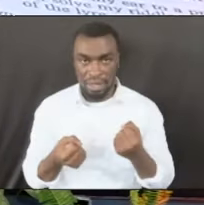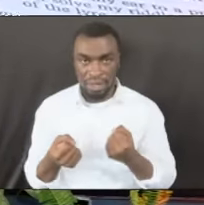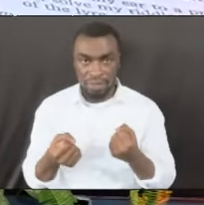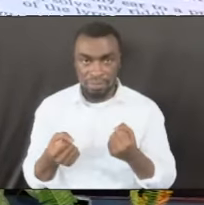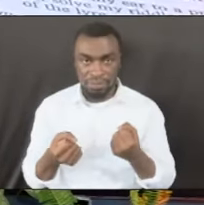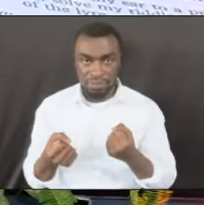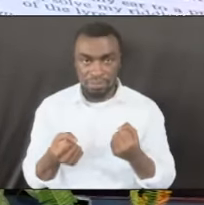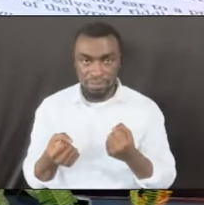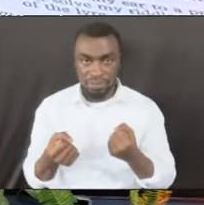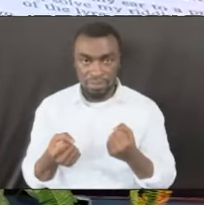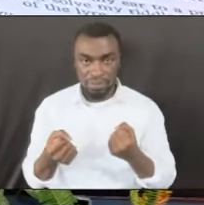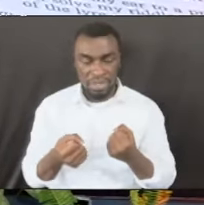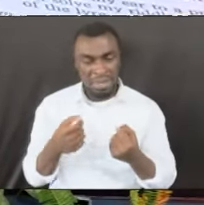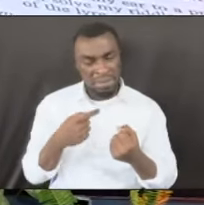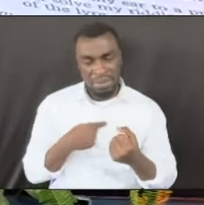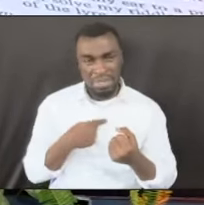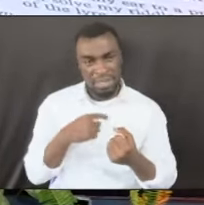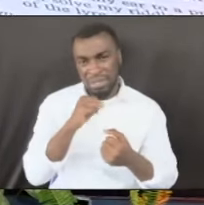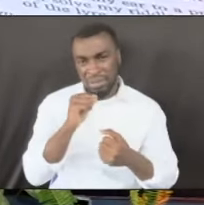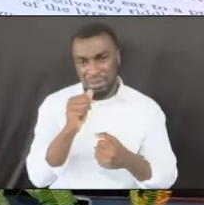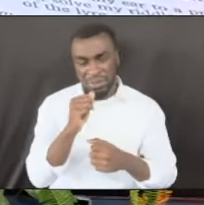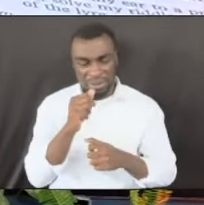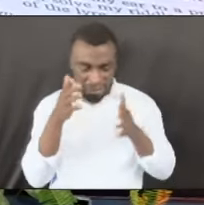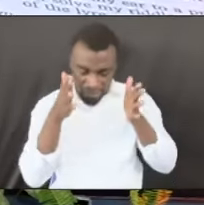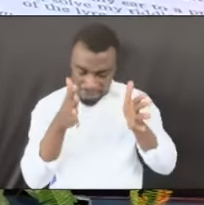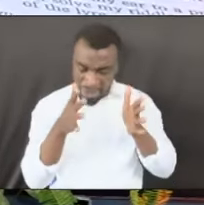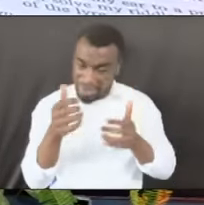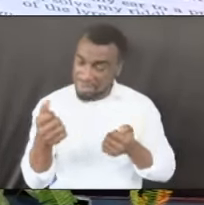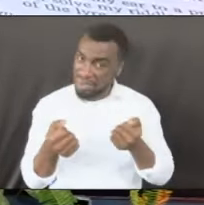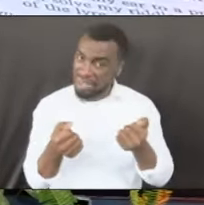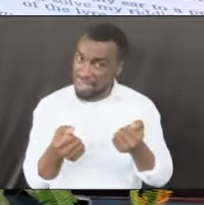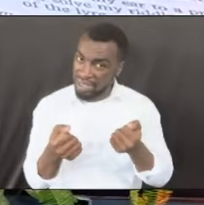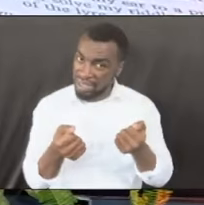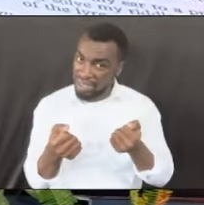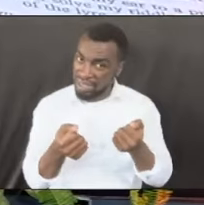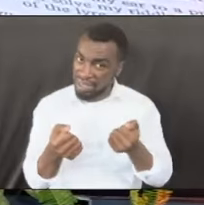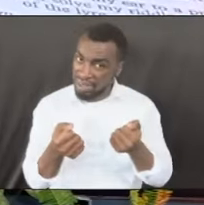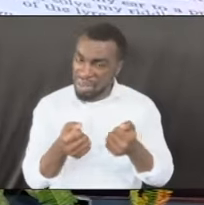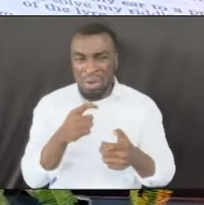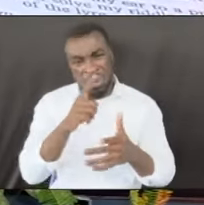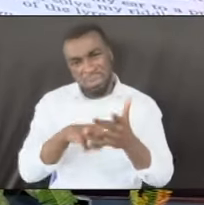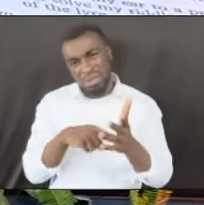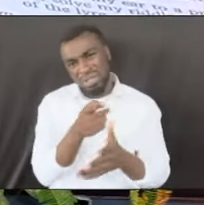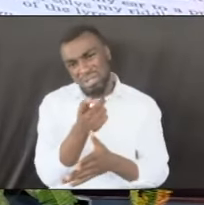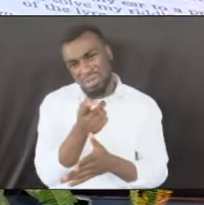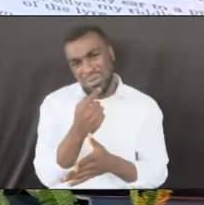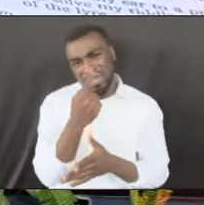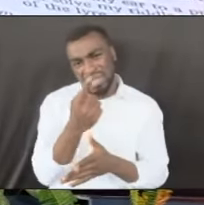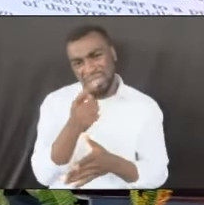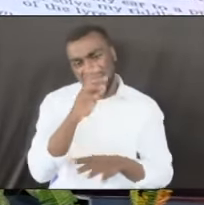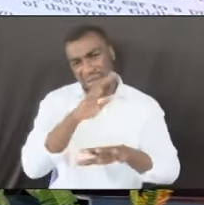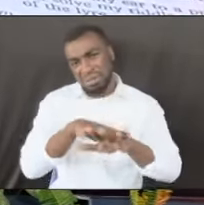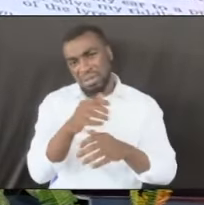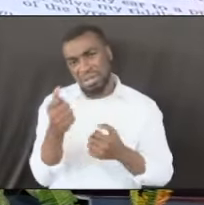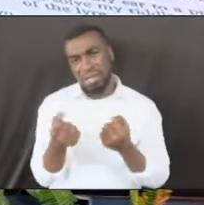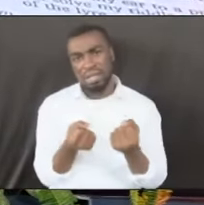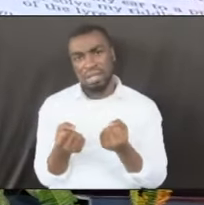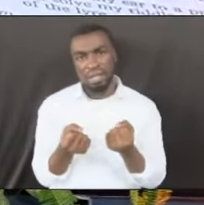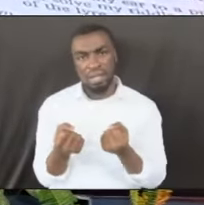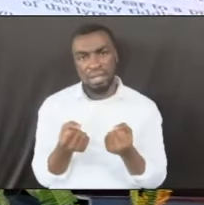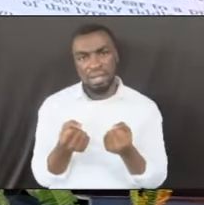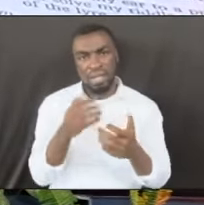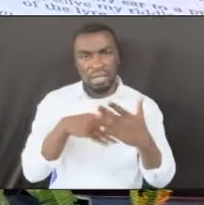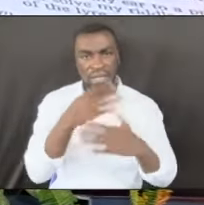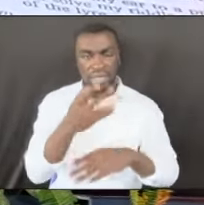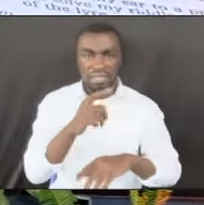Now, I'm not too keen about cars. What do you call a good car? Elsewhere, when I went, the next time